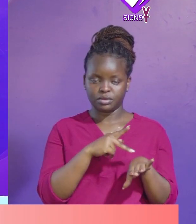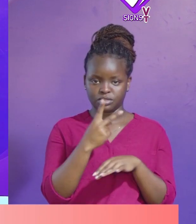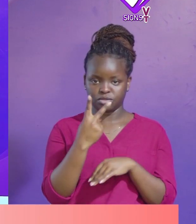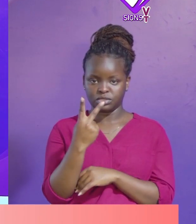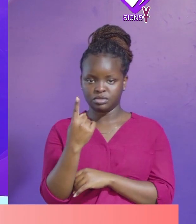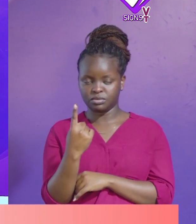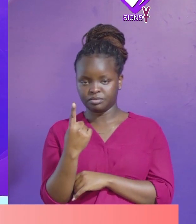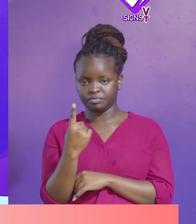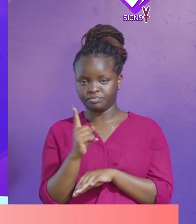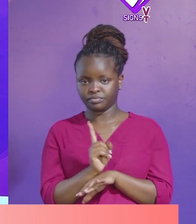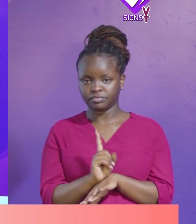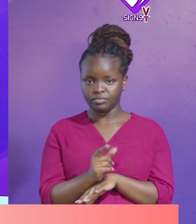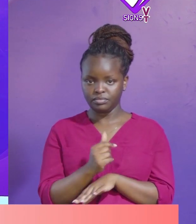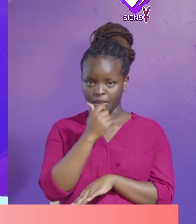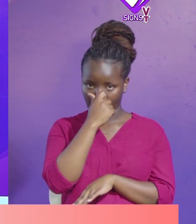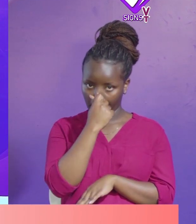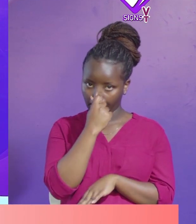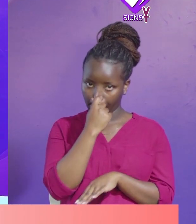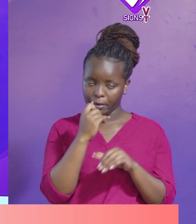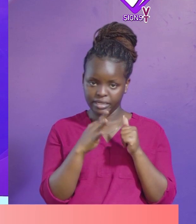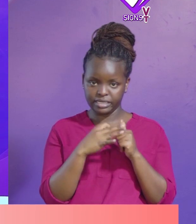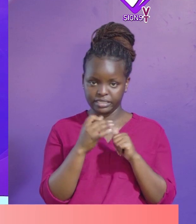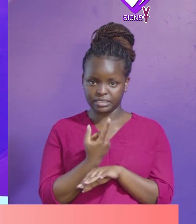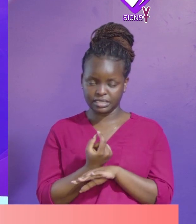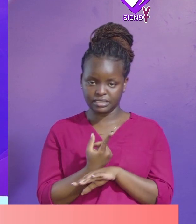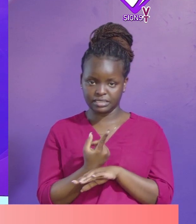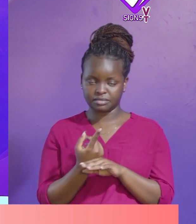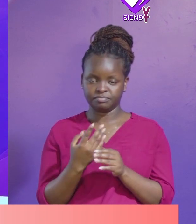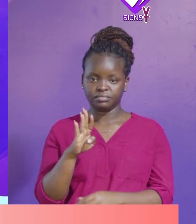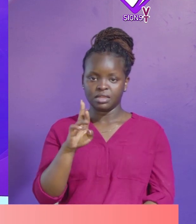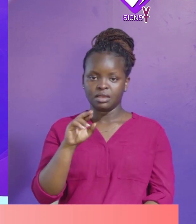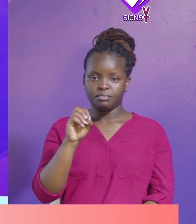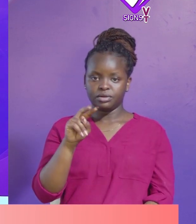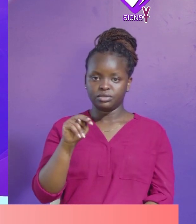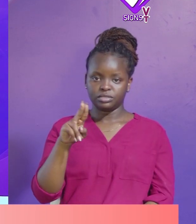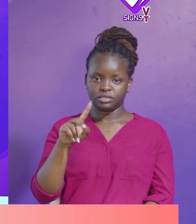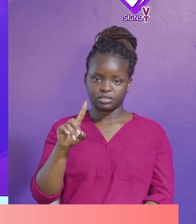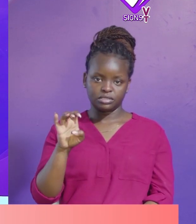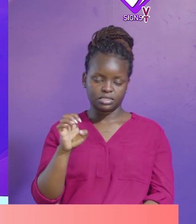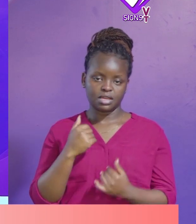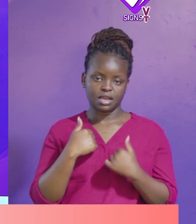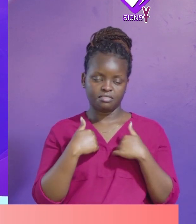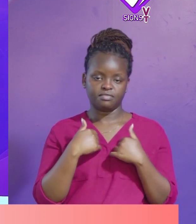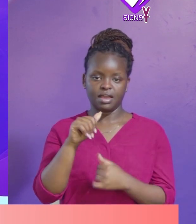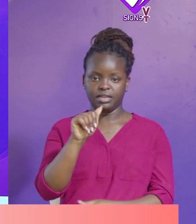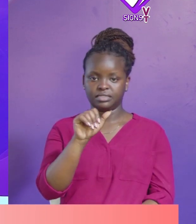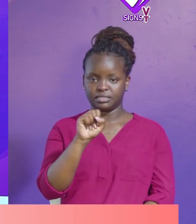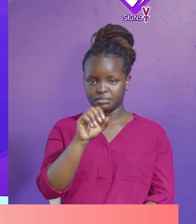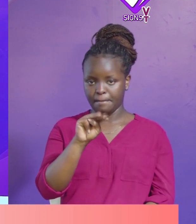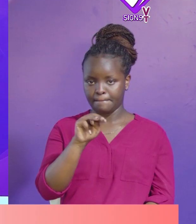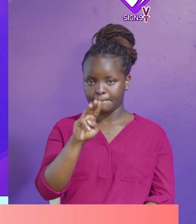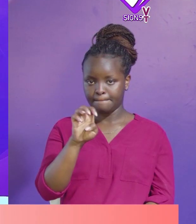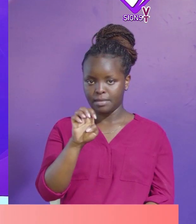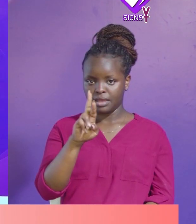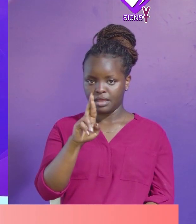21 minutes and 8 seconds. Bronze, we had Azmera Gebru from Ethiopia. That is,